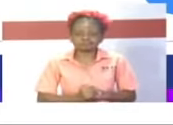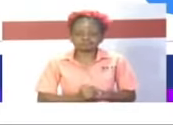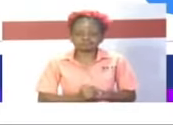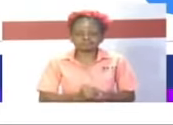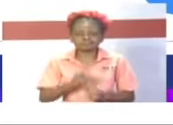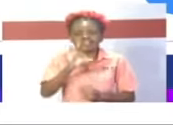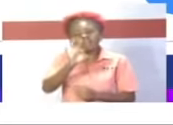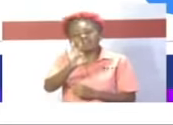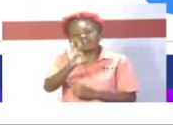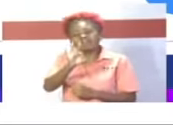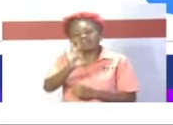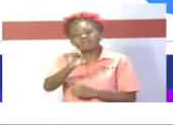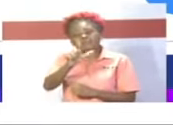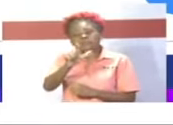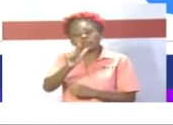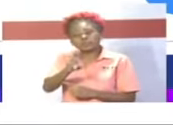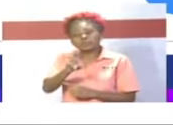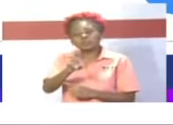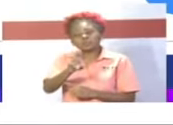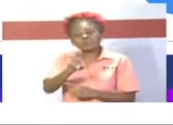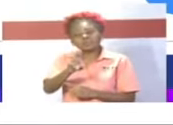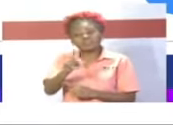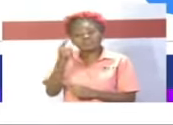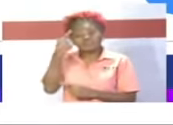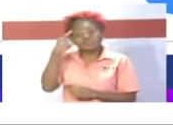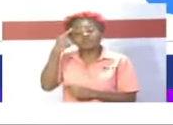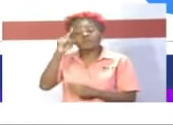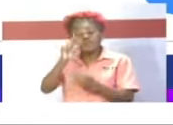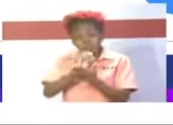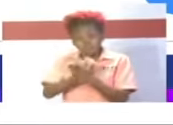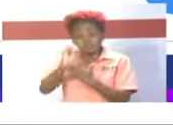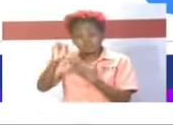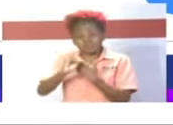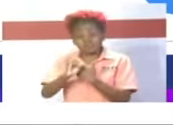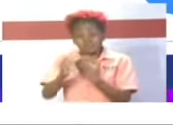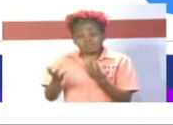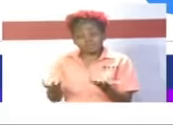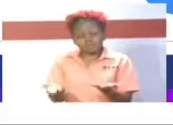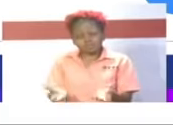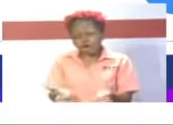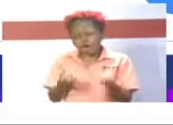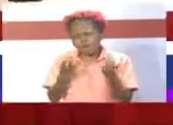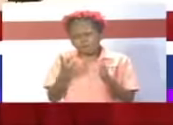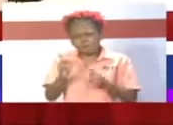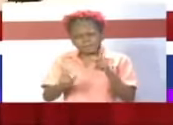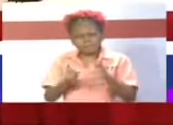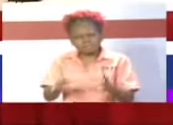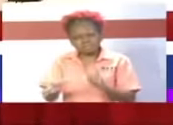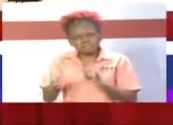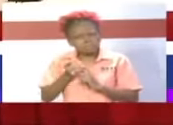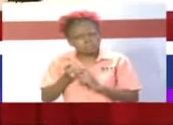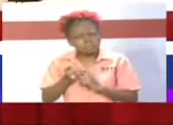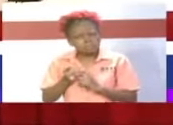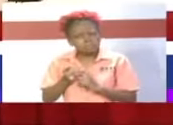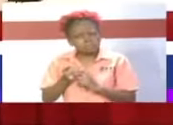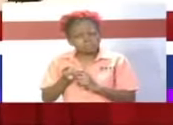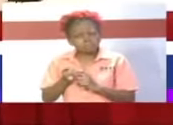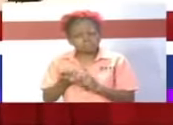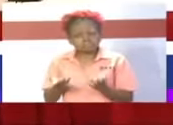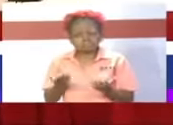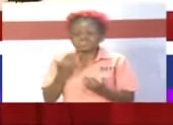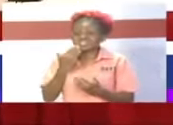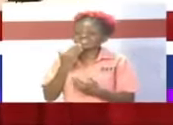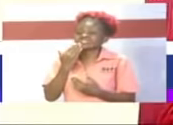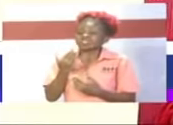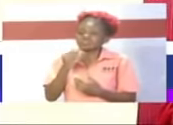uptake for October, and are people inquiring about it? Thanks. Thank you very much for that question.